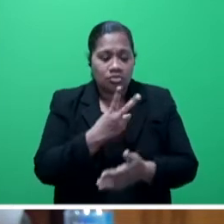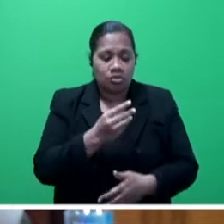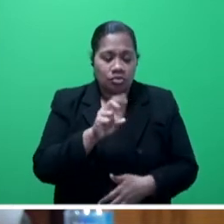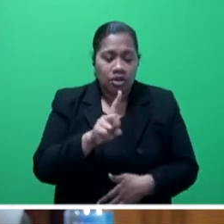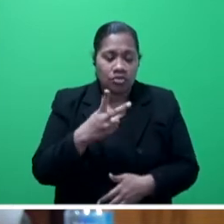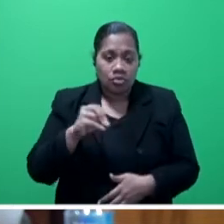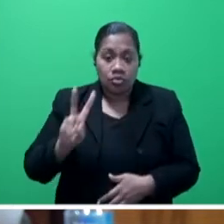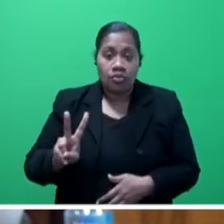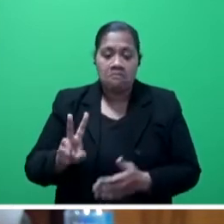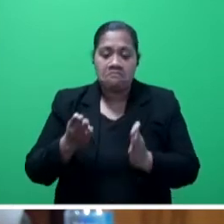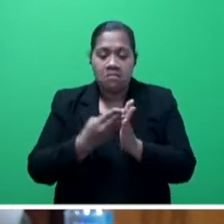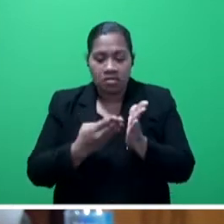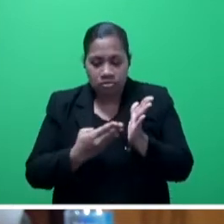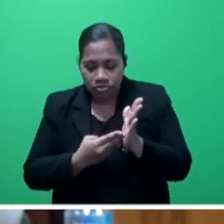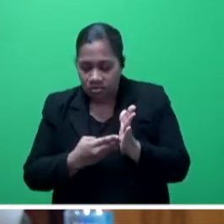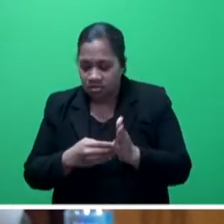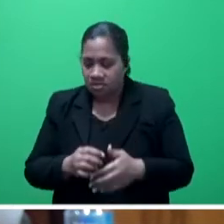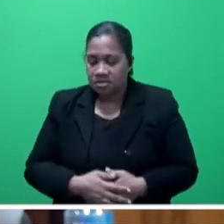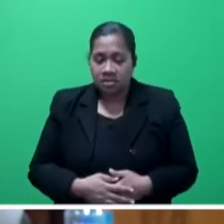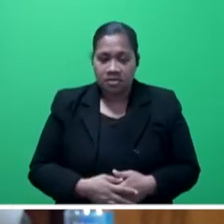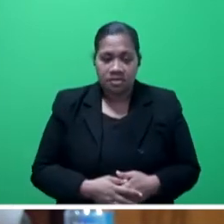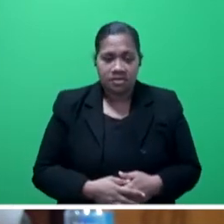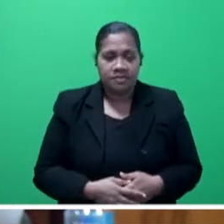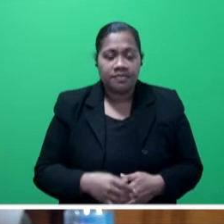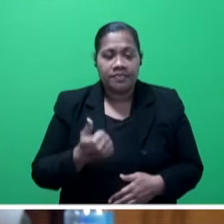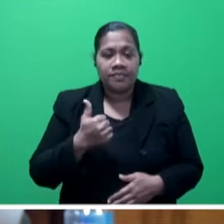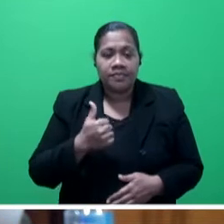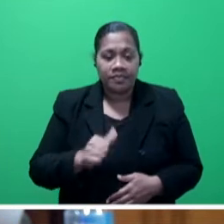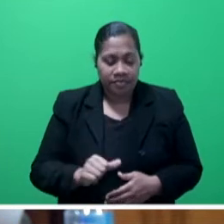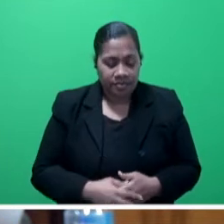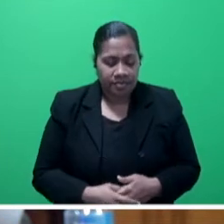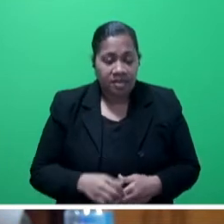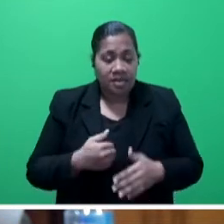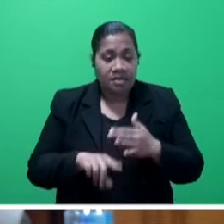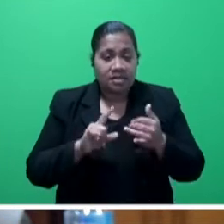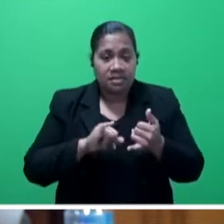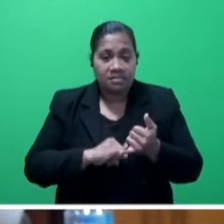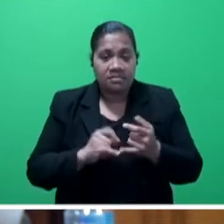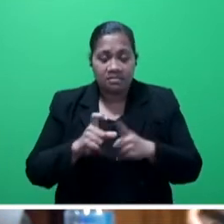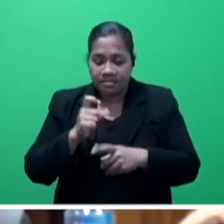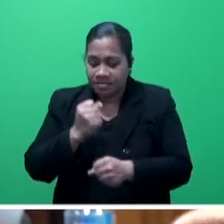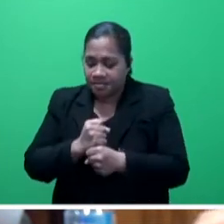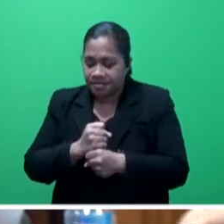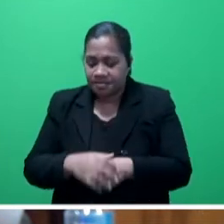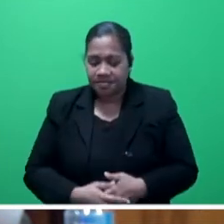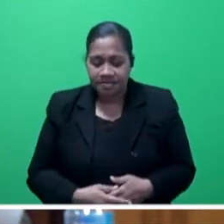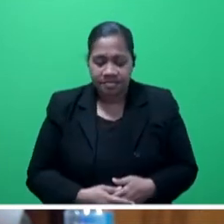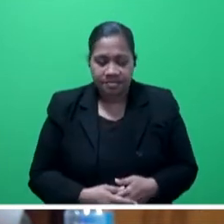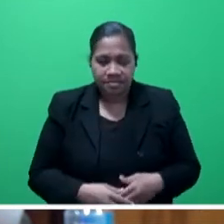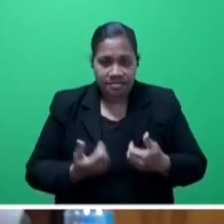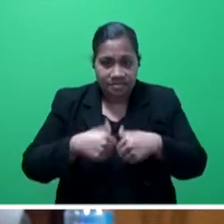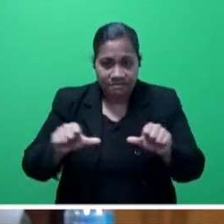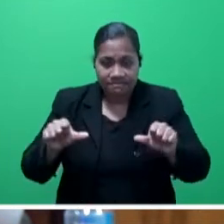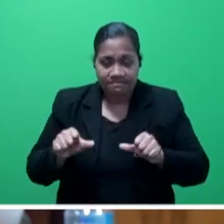budget, which we used to assist in the achievement of sustainable development goals through a competitive, resilient agriculture